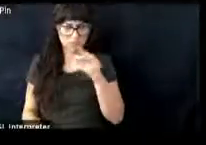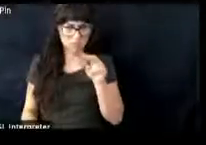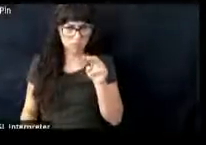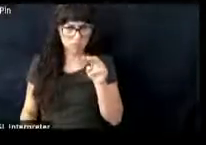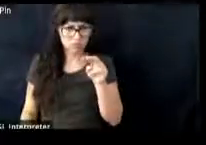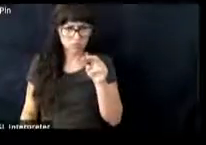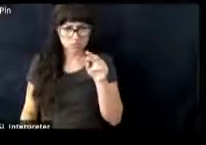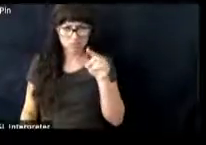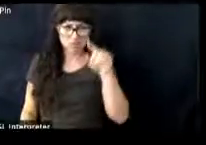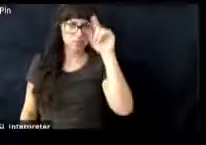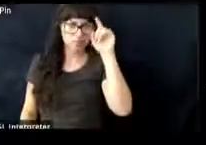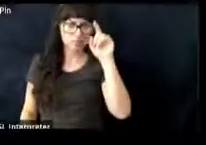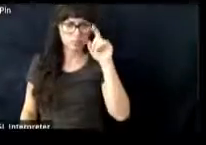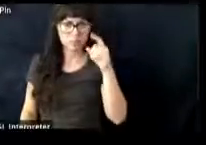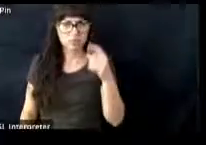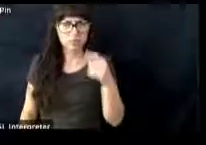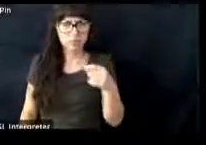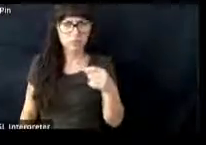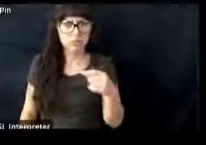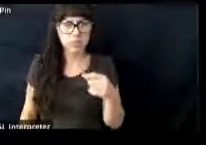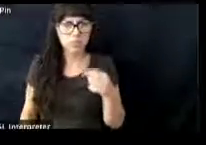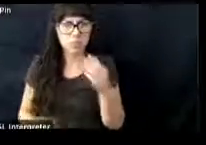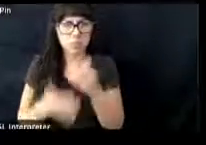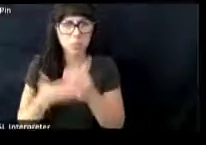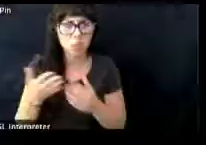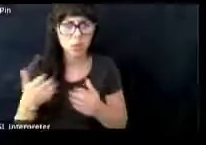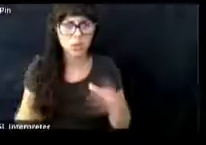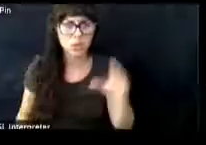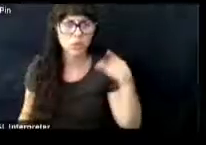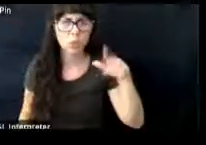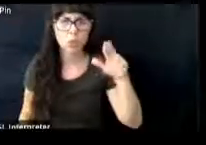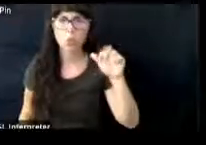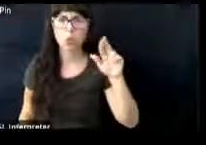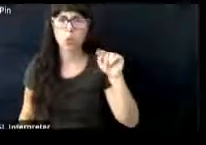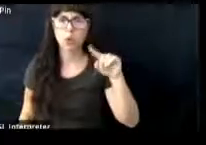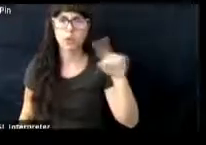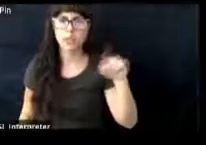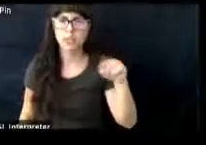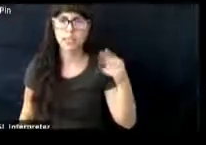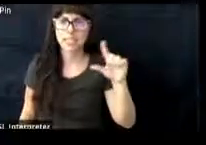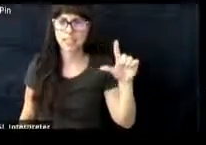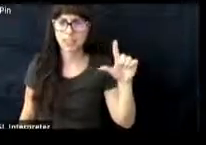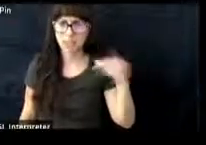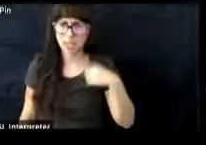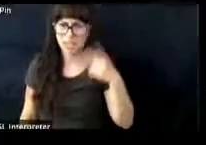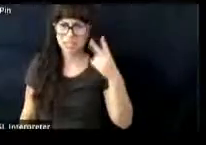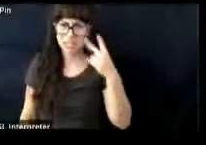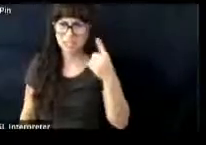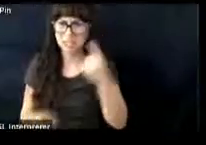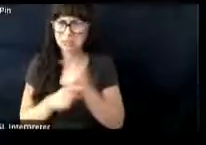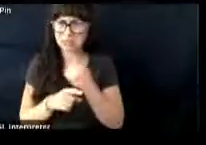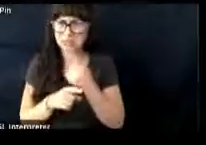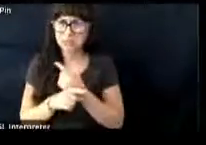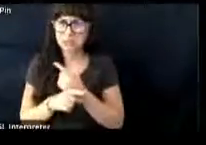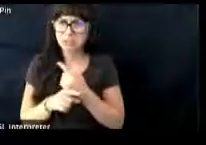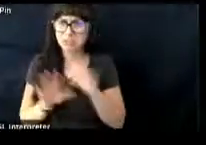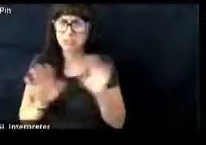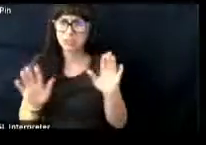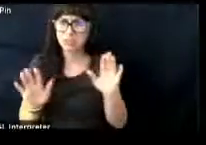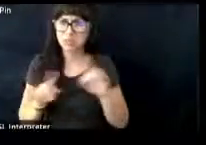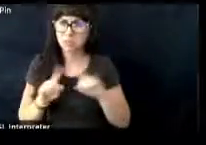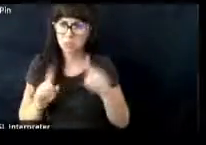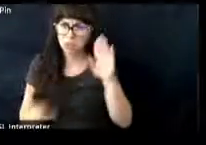parts of Quartz Hill? Am I seeing that correct? I'm not sure, but anyway, I just do know that in Lancaster we